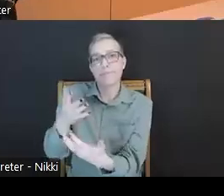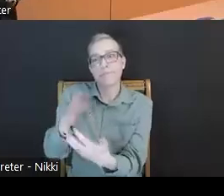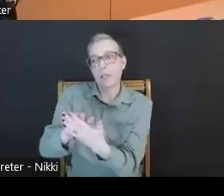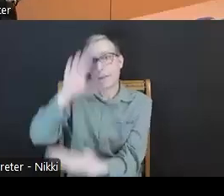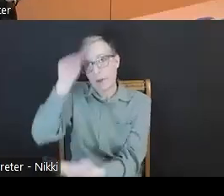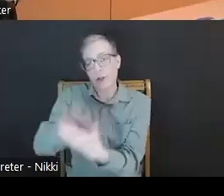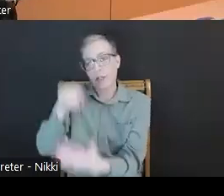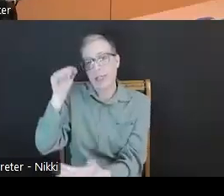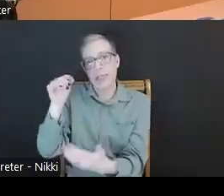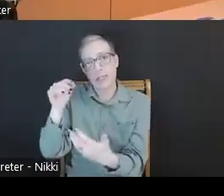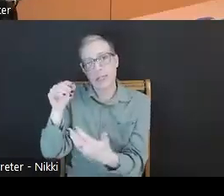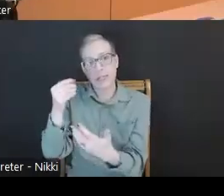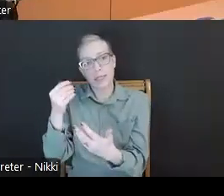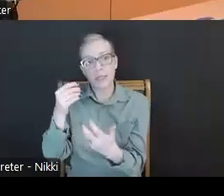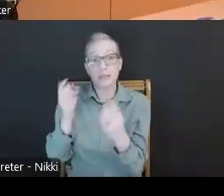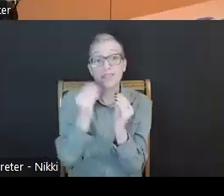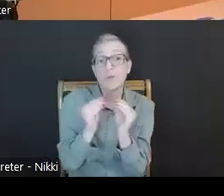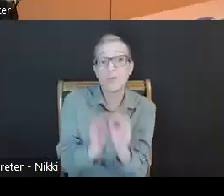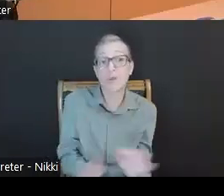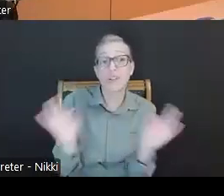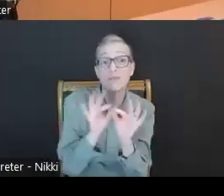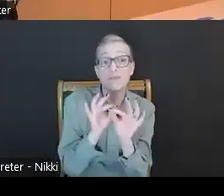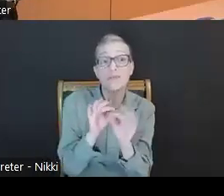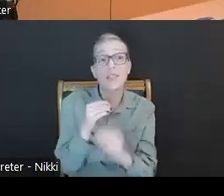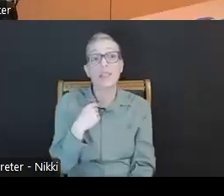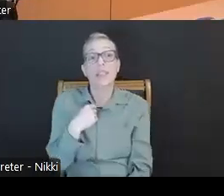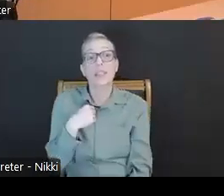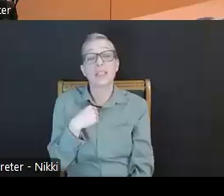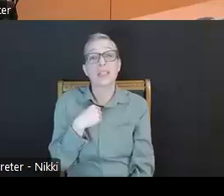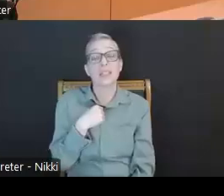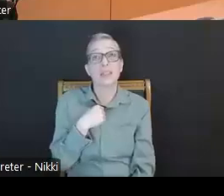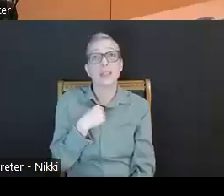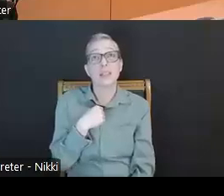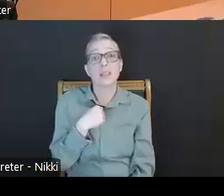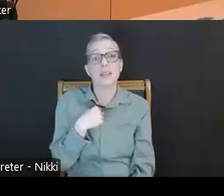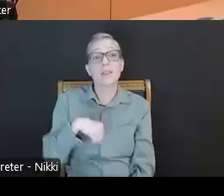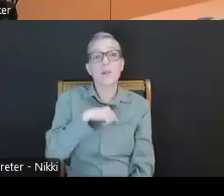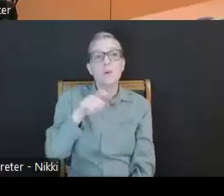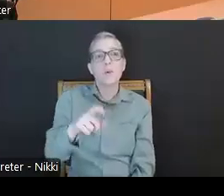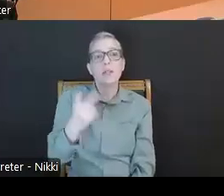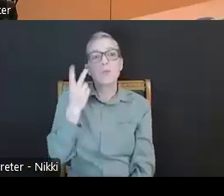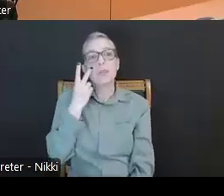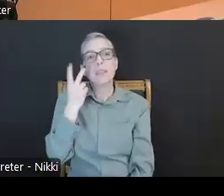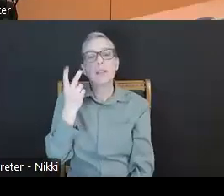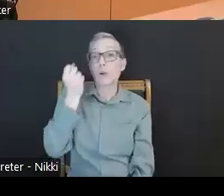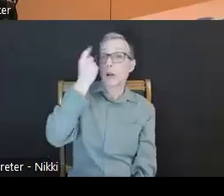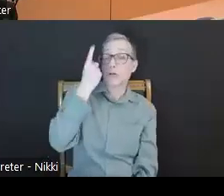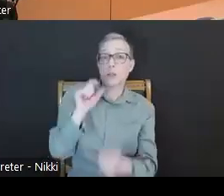of how some of these illnesses present from different countries. Is there a different